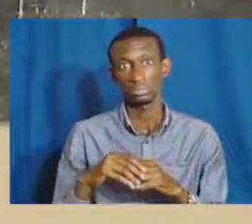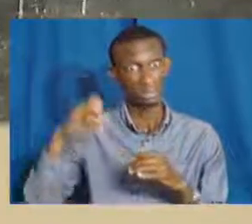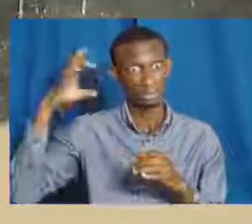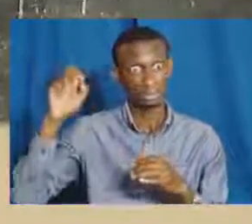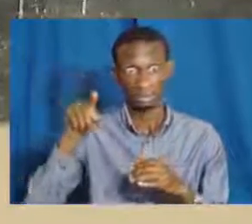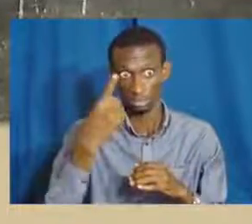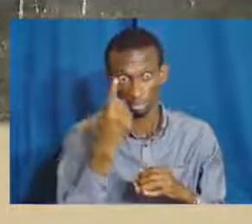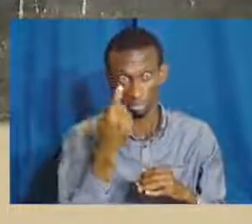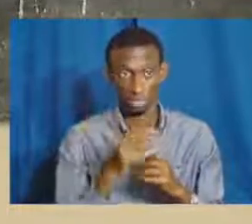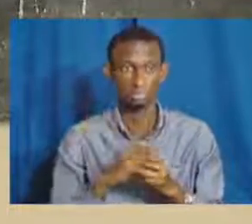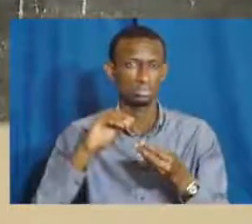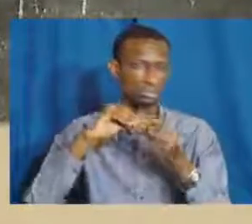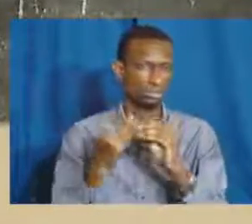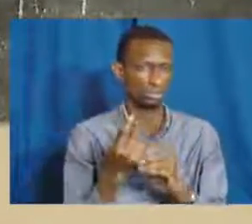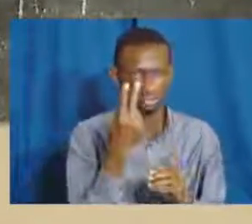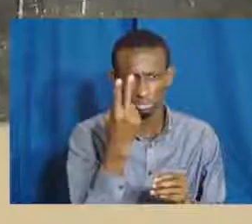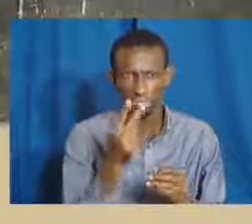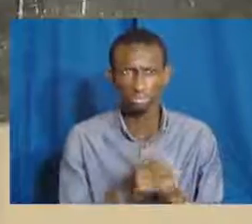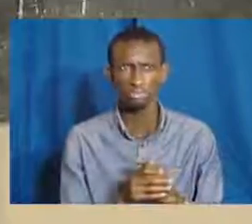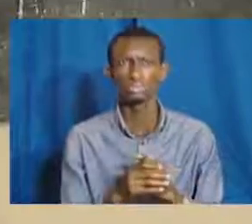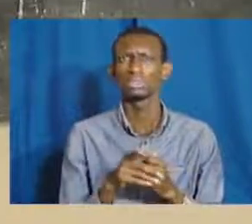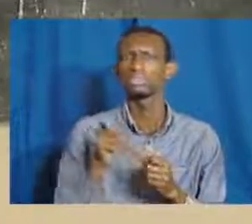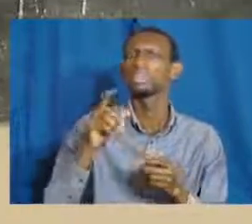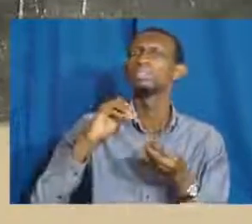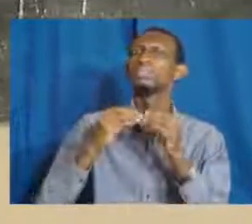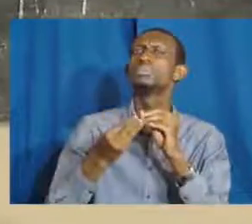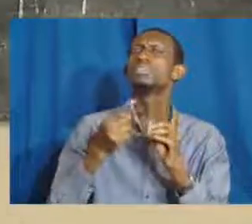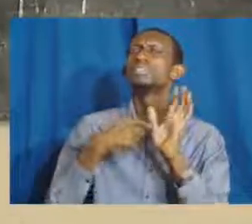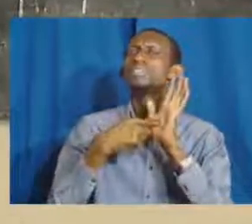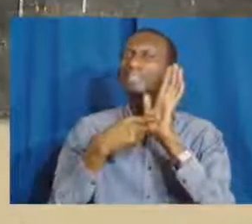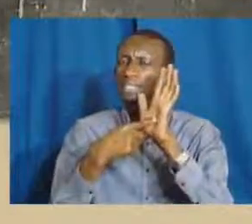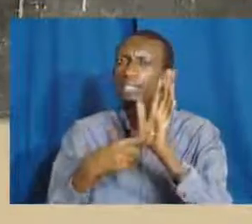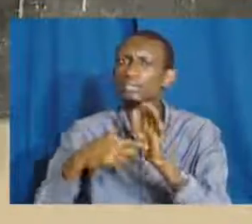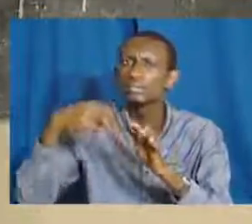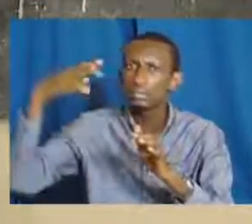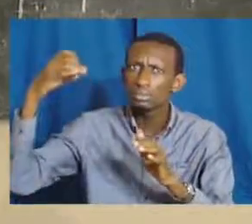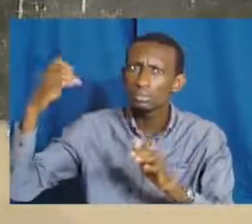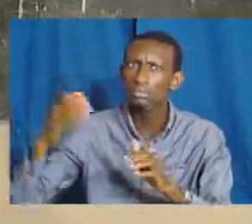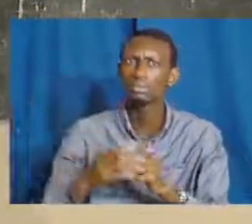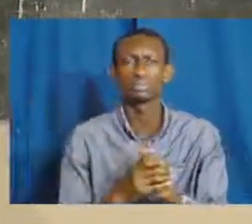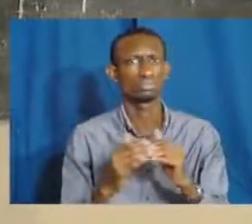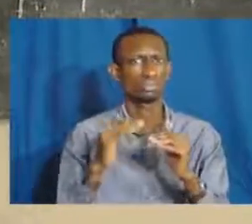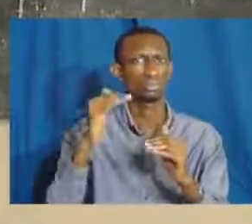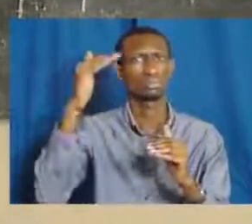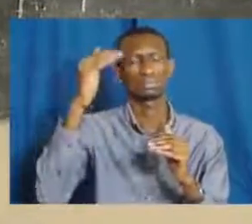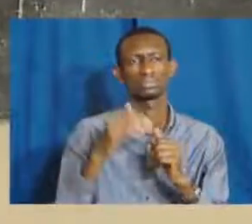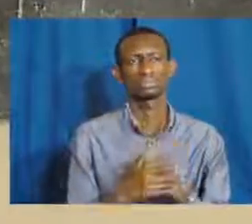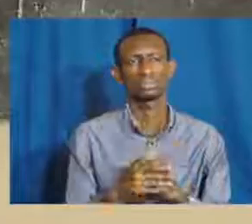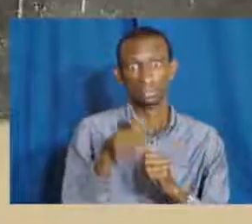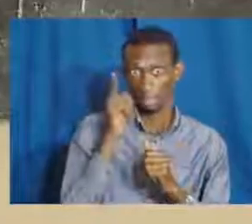1. This is number 2. These figures represent the energy levels. And then this is, so it means that this